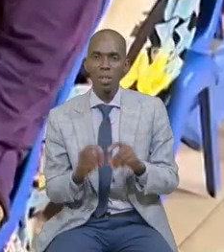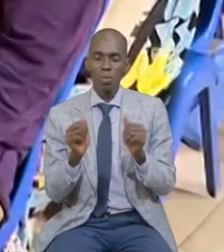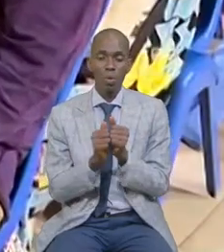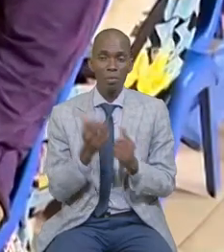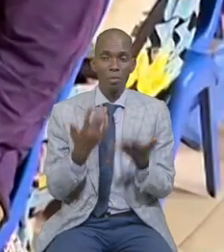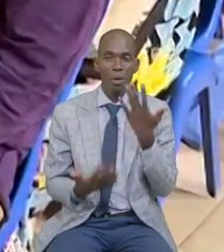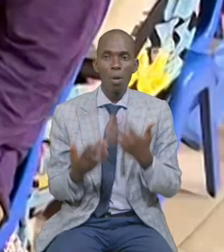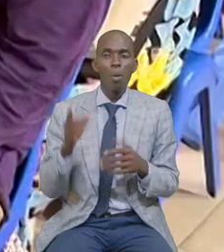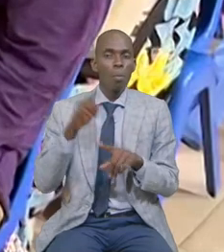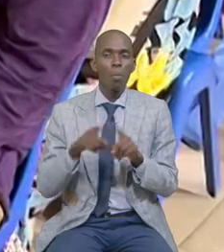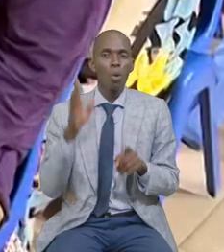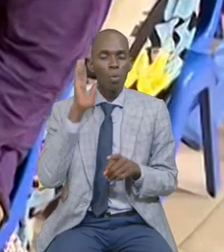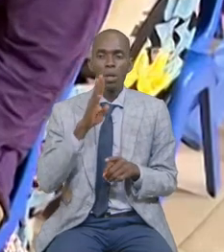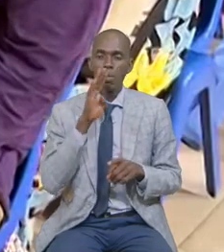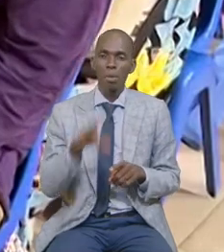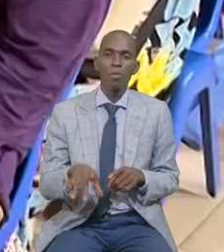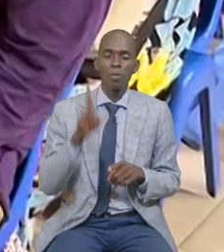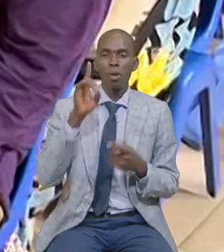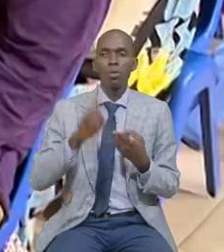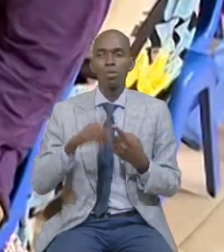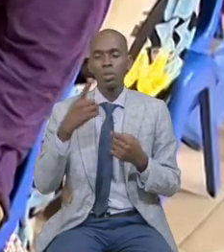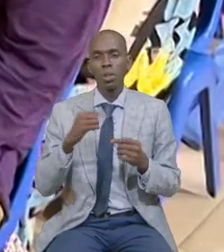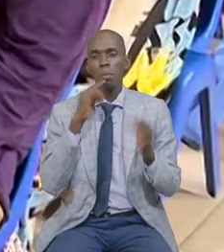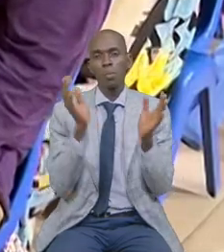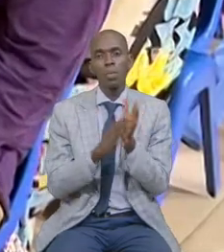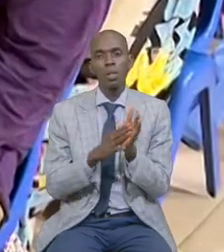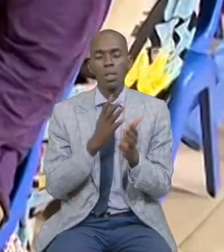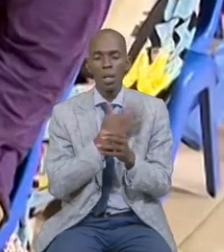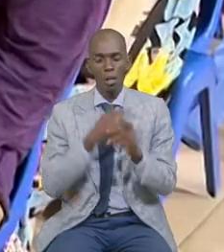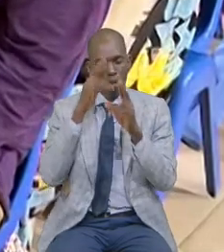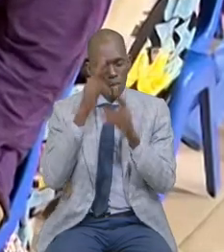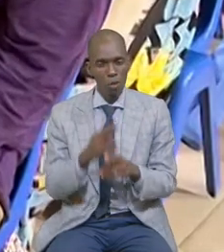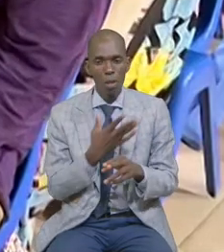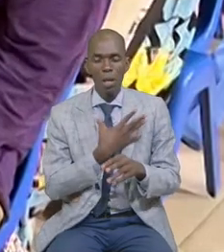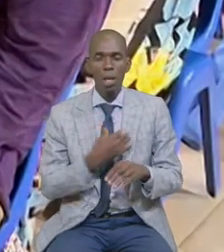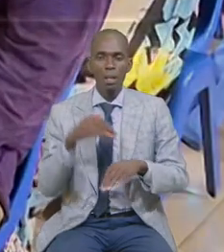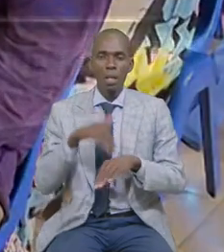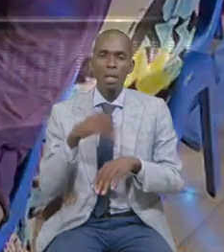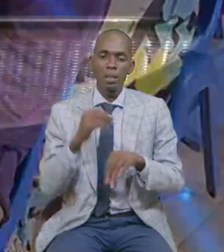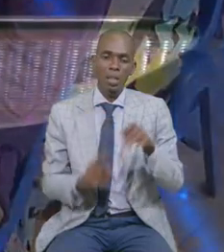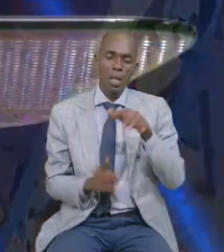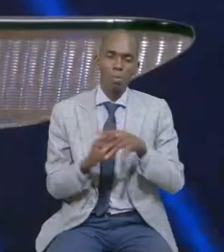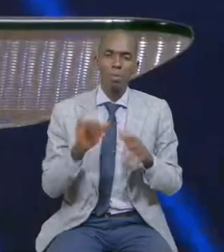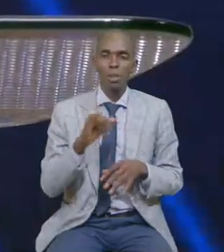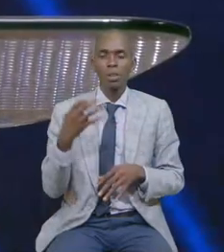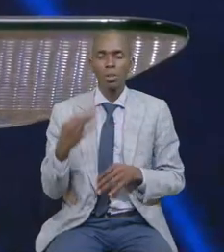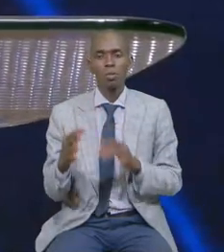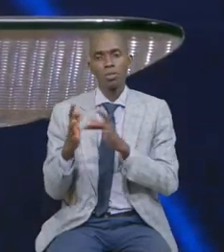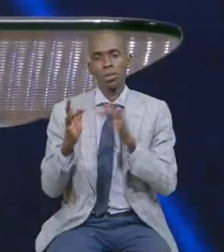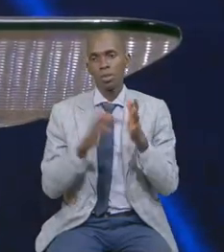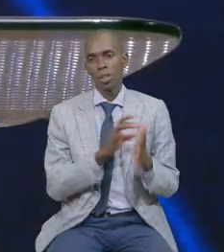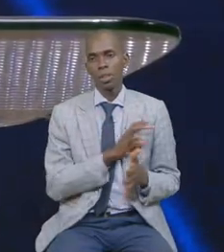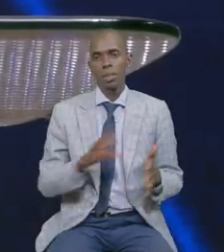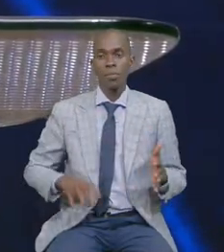found unto the praise and honor and Glory at the appearing of Jesus